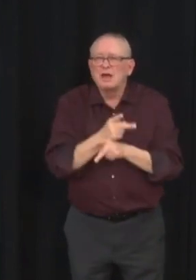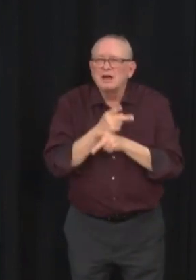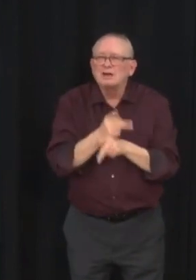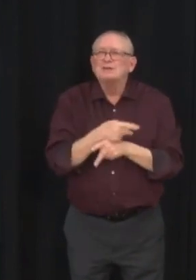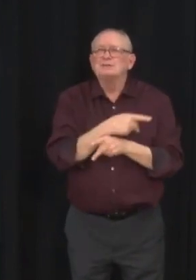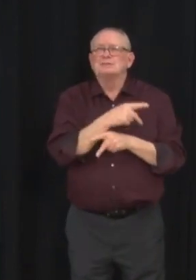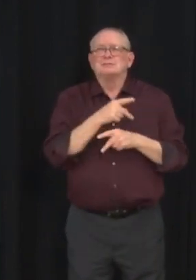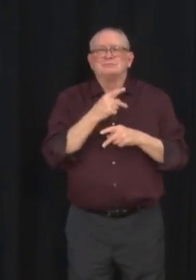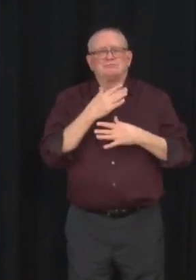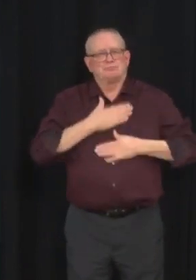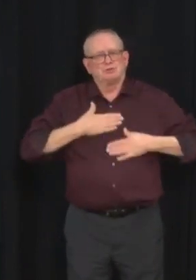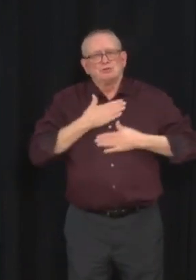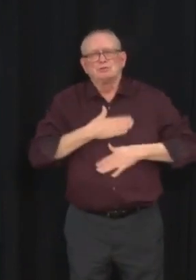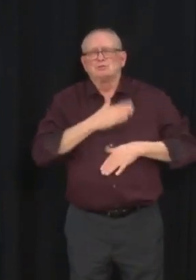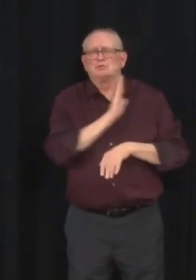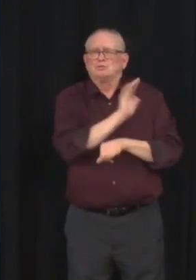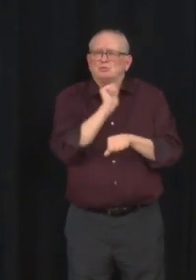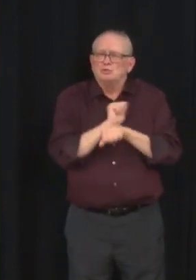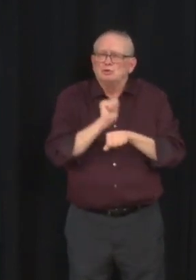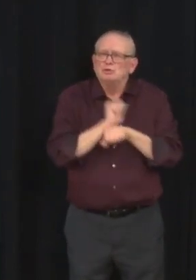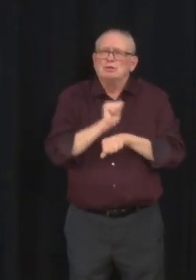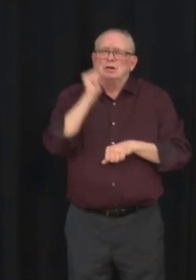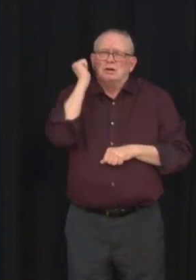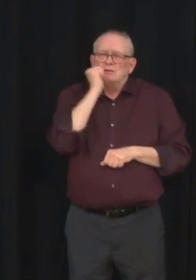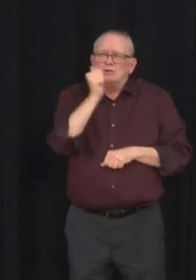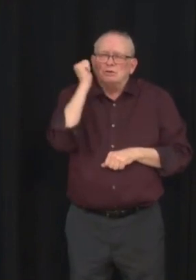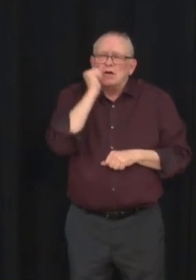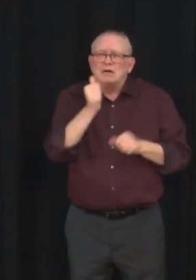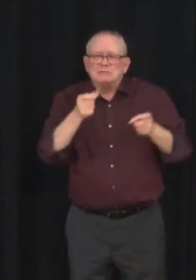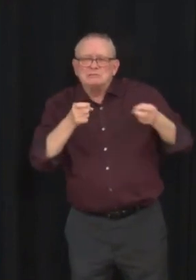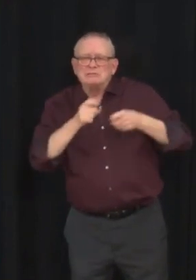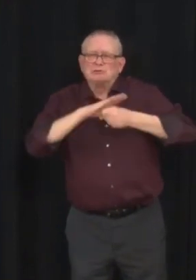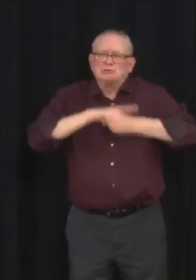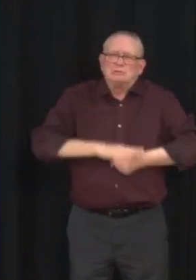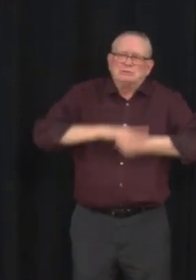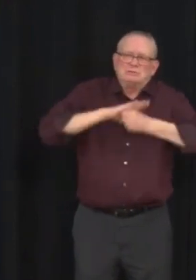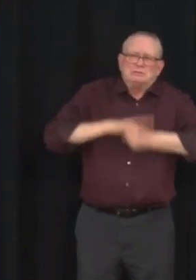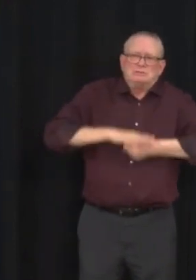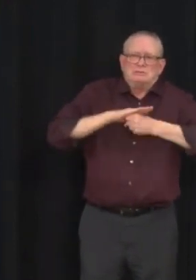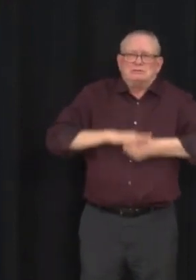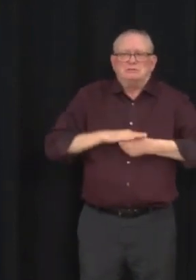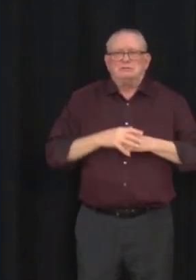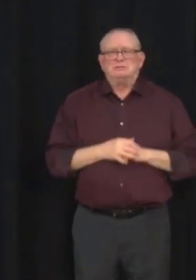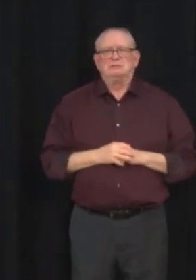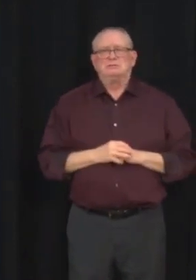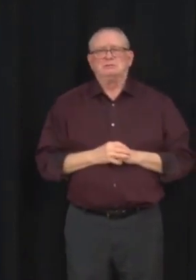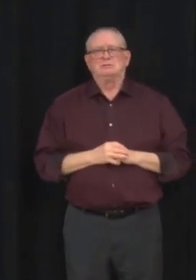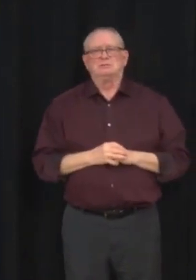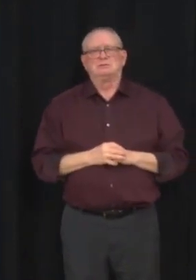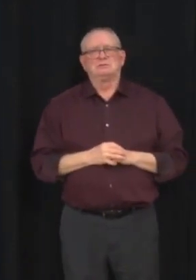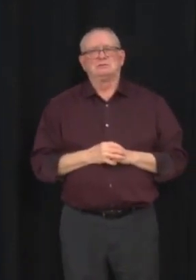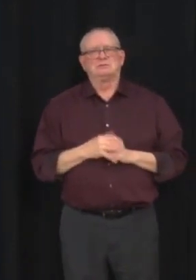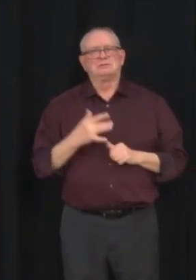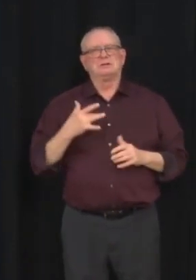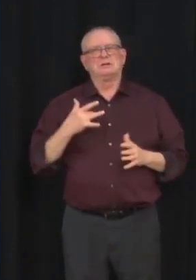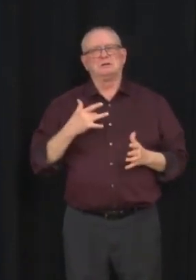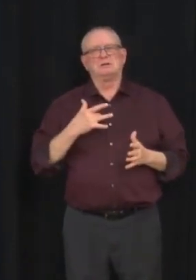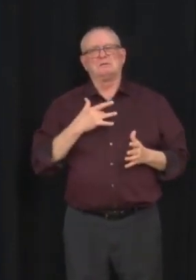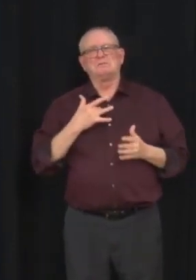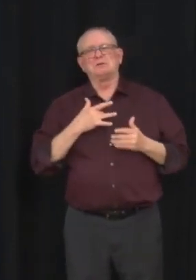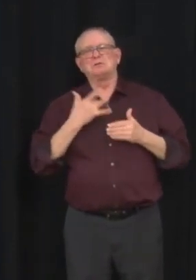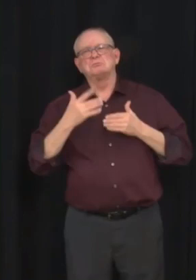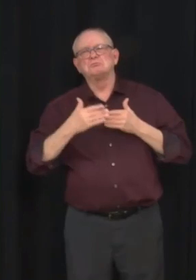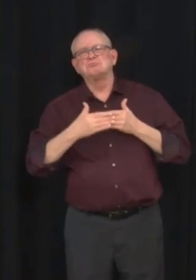far when they are day in and day out having to manage this pressure. I think that the coming weeks will